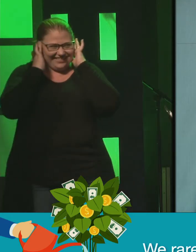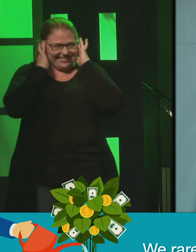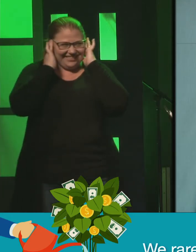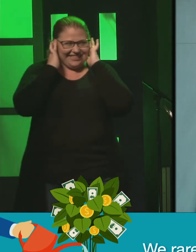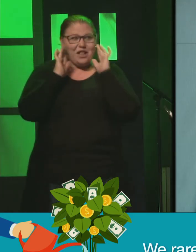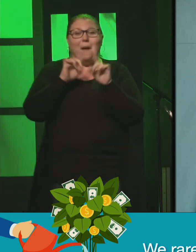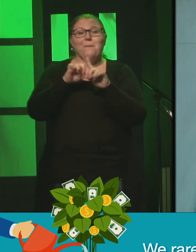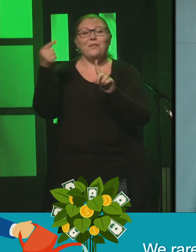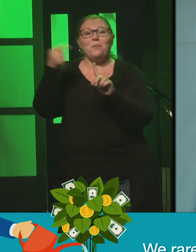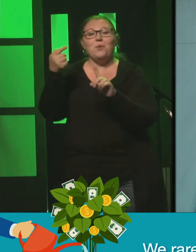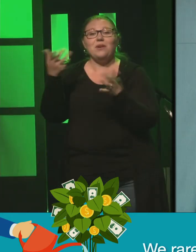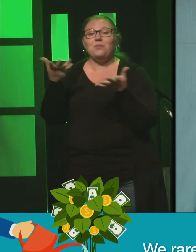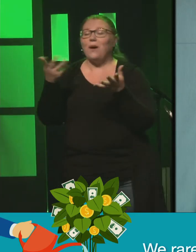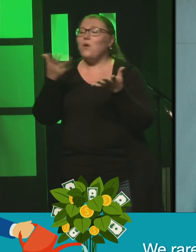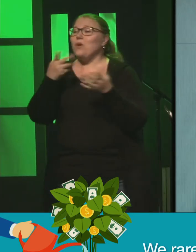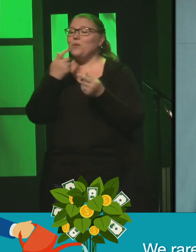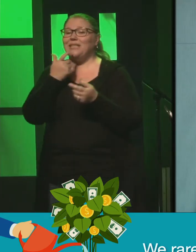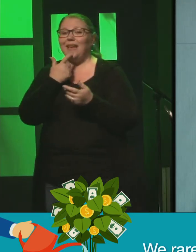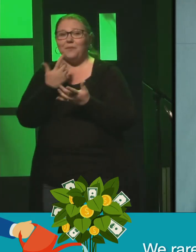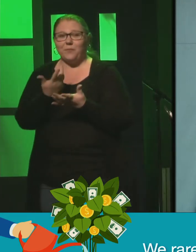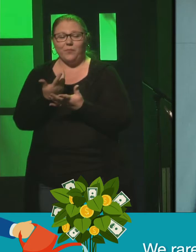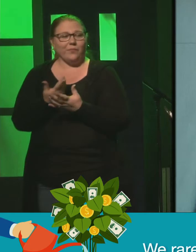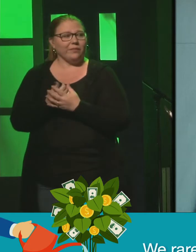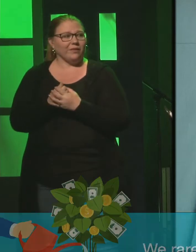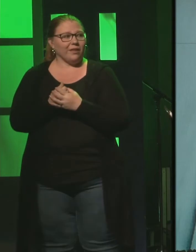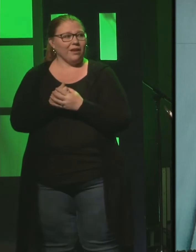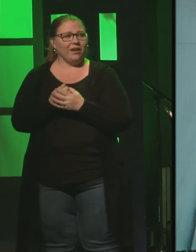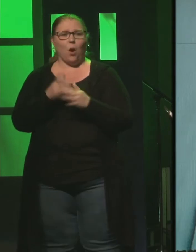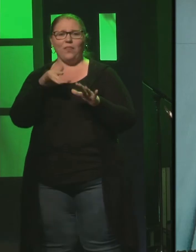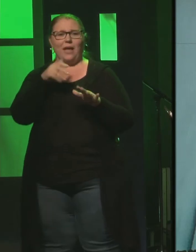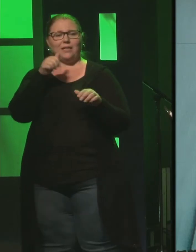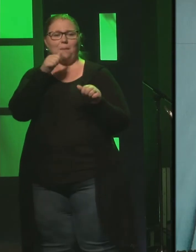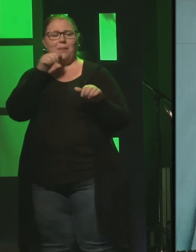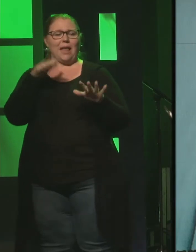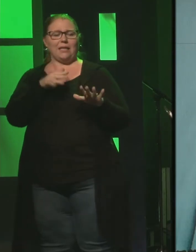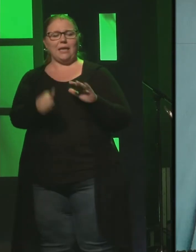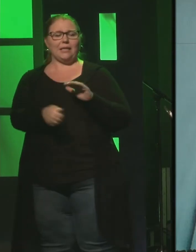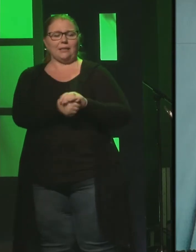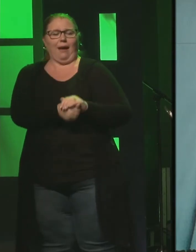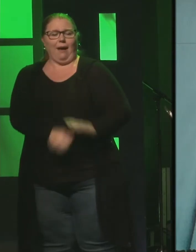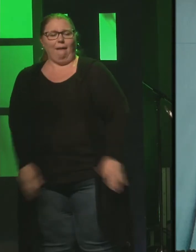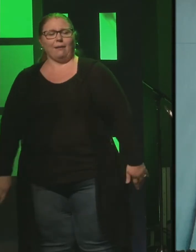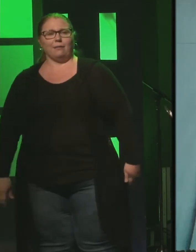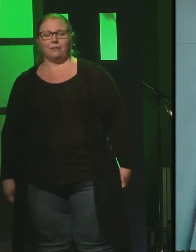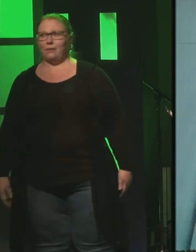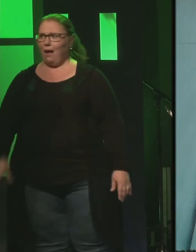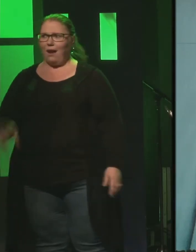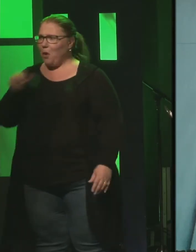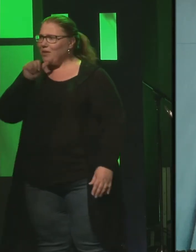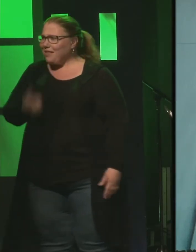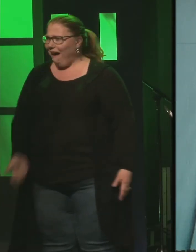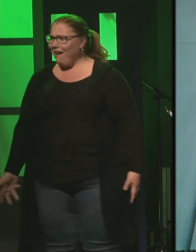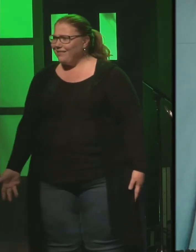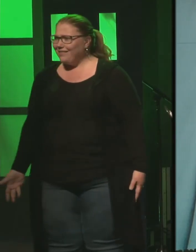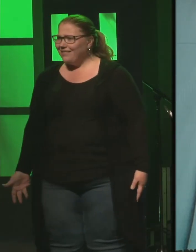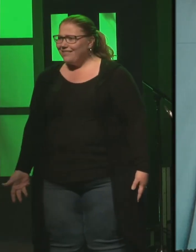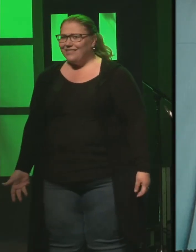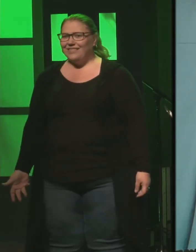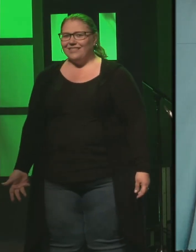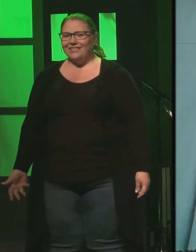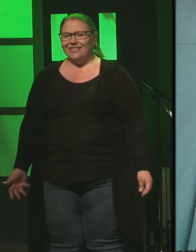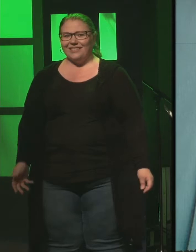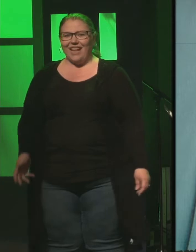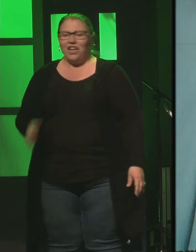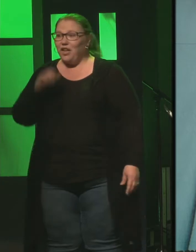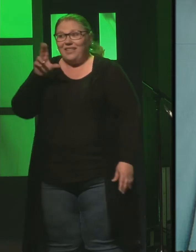Right? But here's the thing. What do we say? Oh, it's just a blessing in disguise. You're like, no, it's not. Like